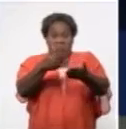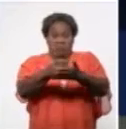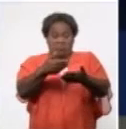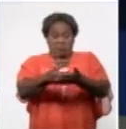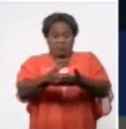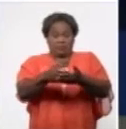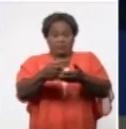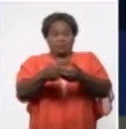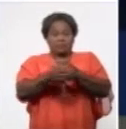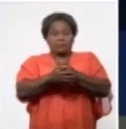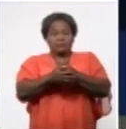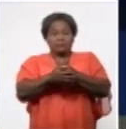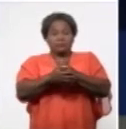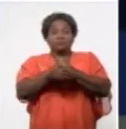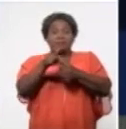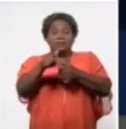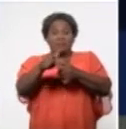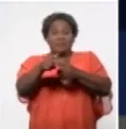Coury,